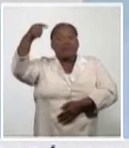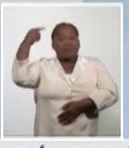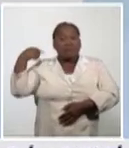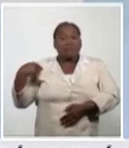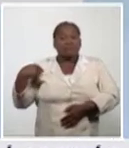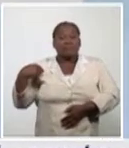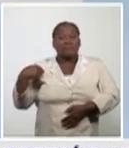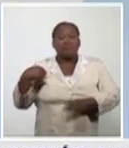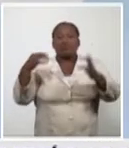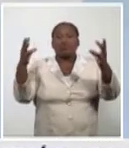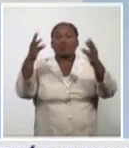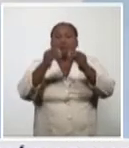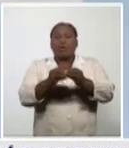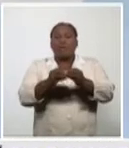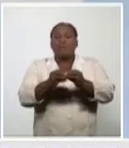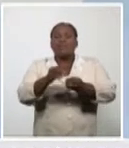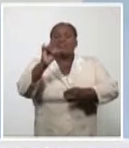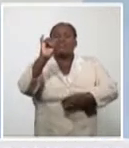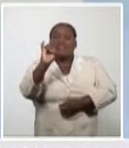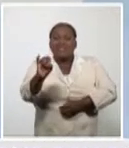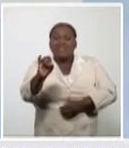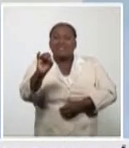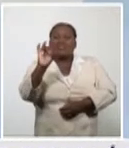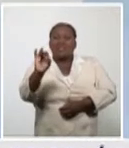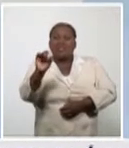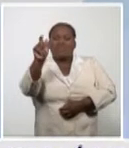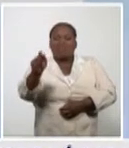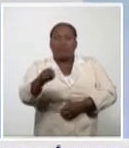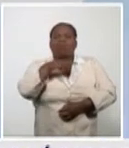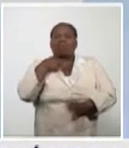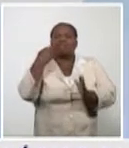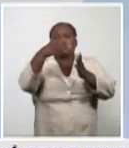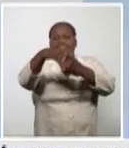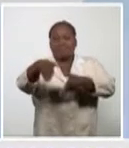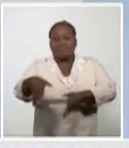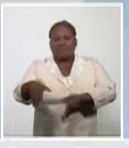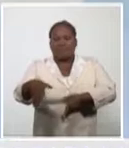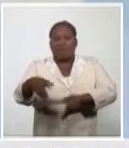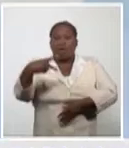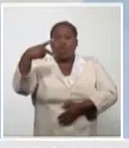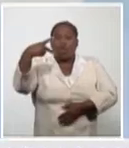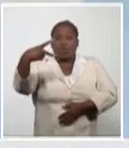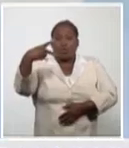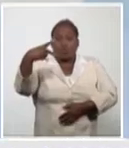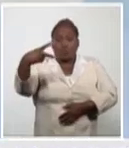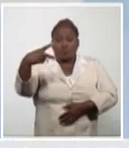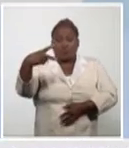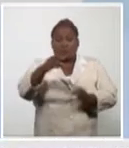827 patients who have been discharged from the hospital, 62 more yesterday.